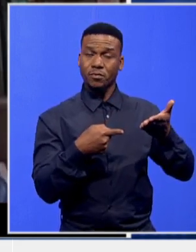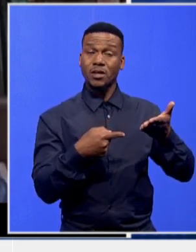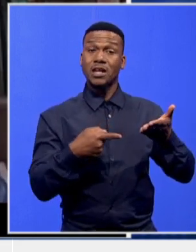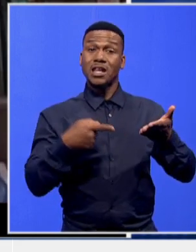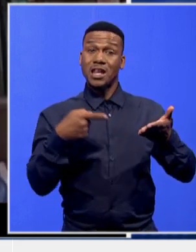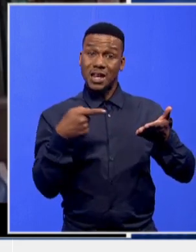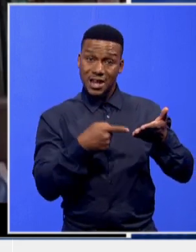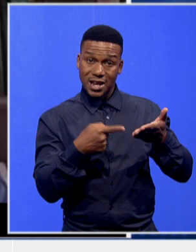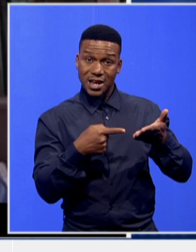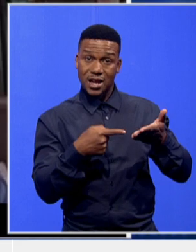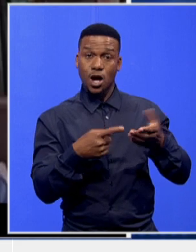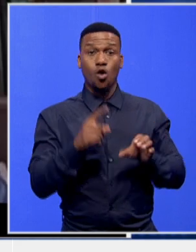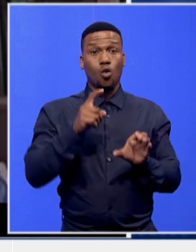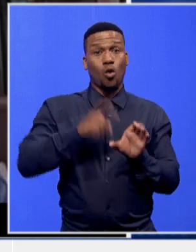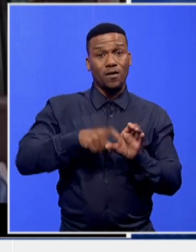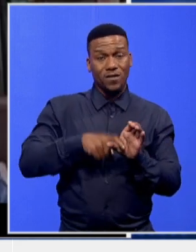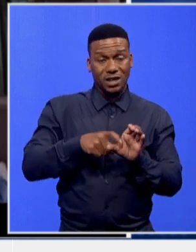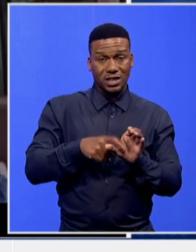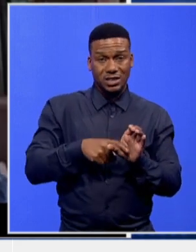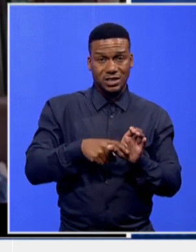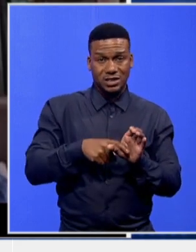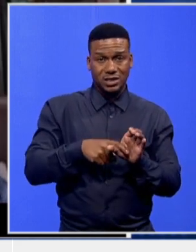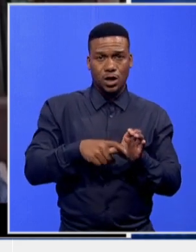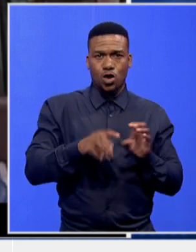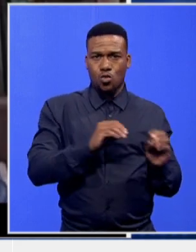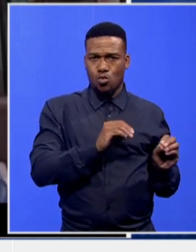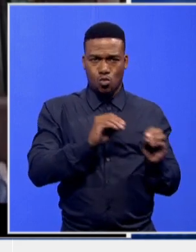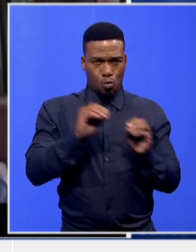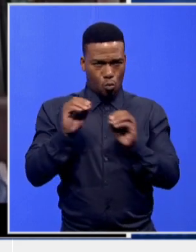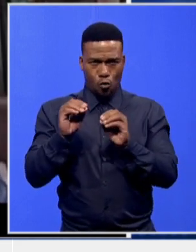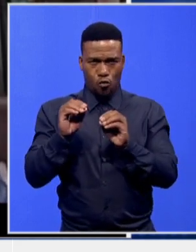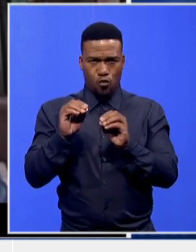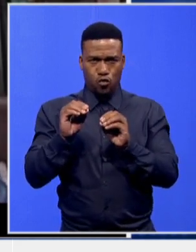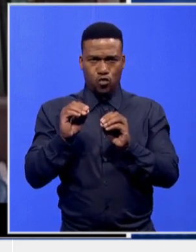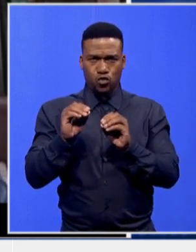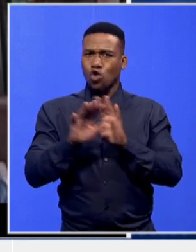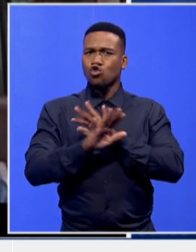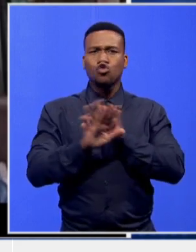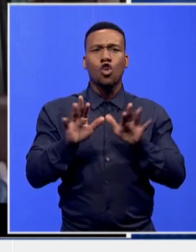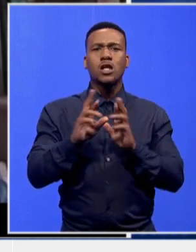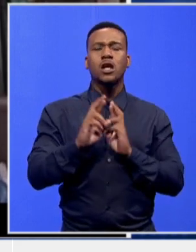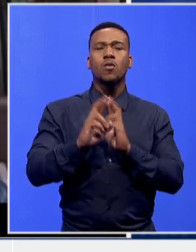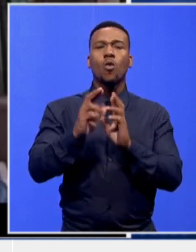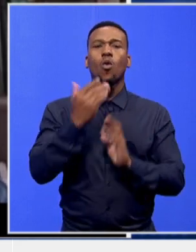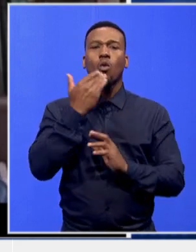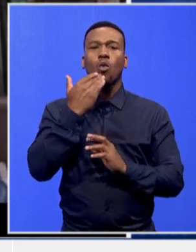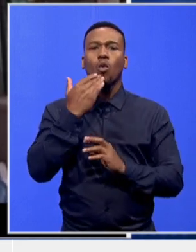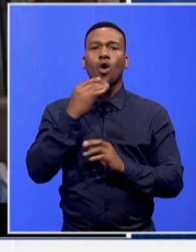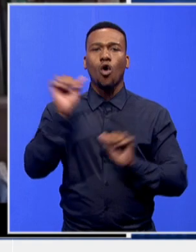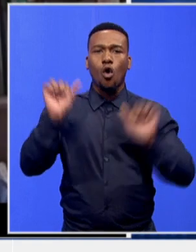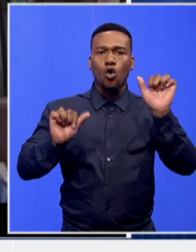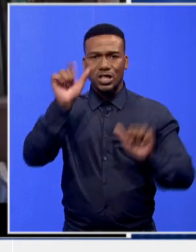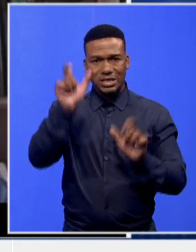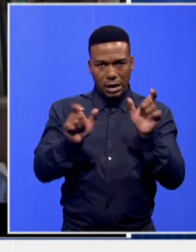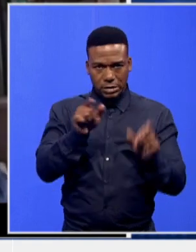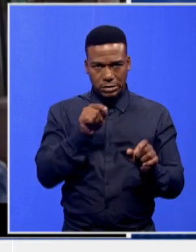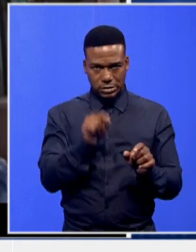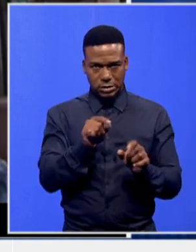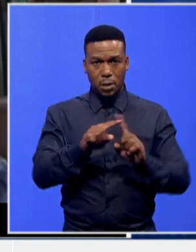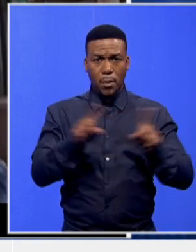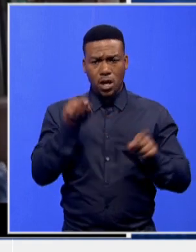now move out and will not be reported on by the auditors, but they will still audit in